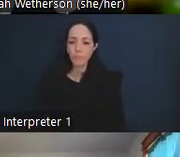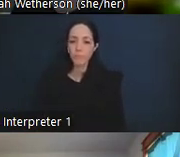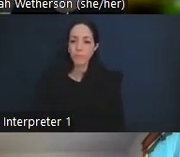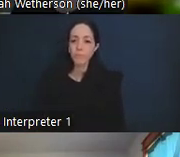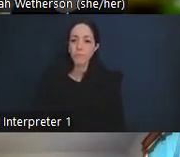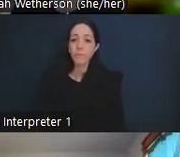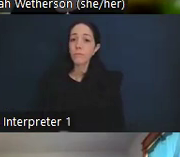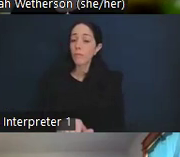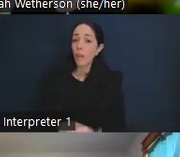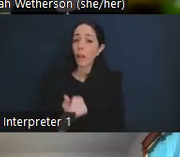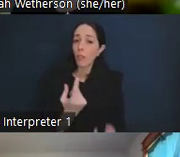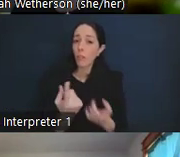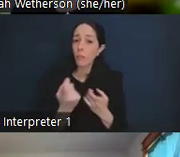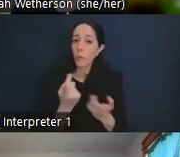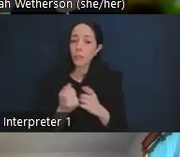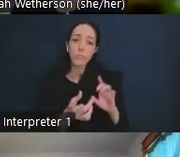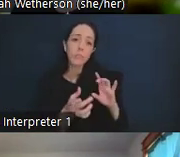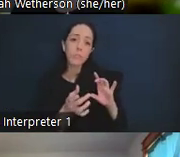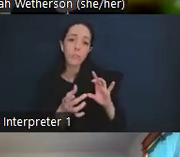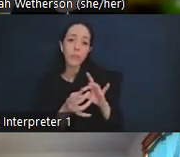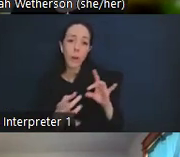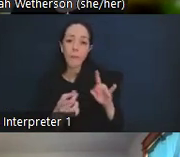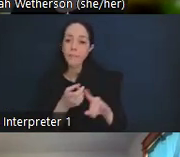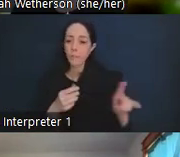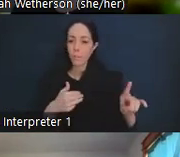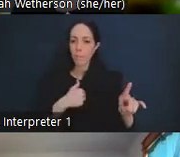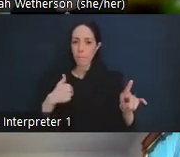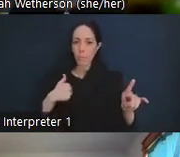Other questions or comments from any committee members?